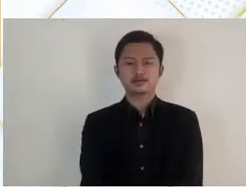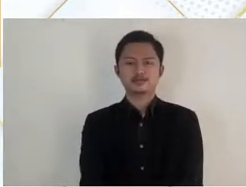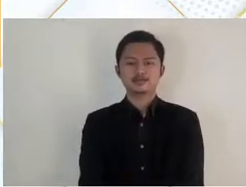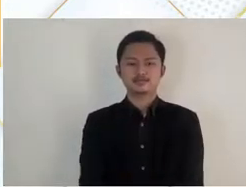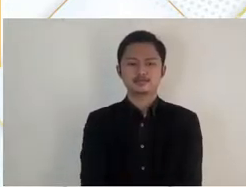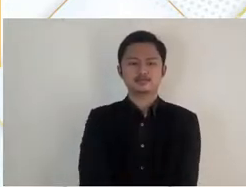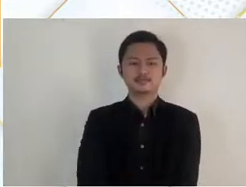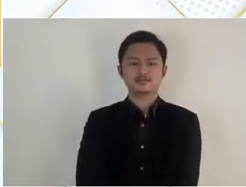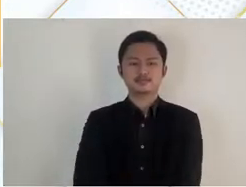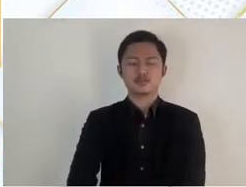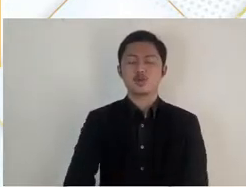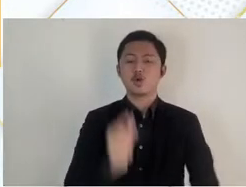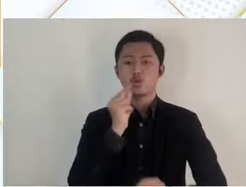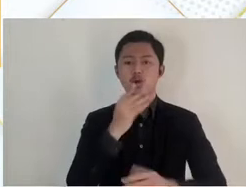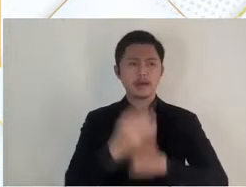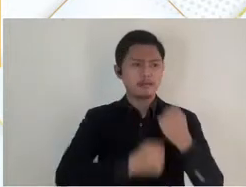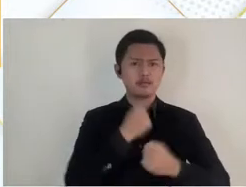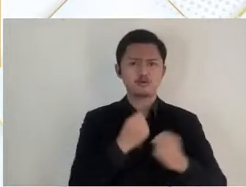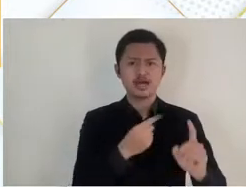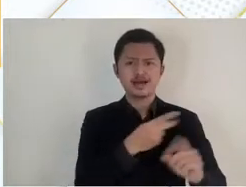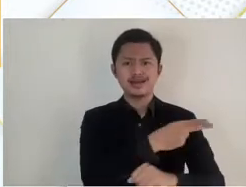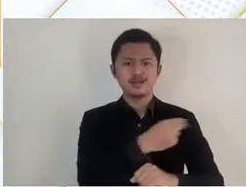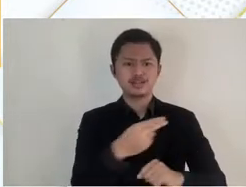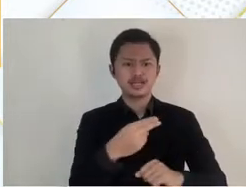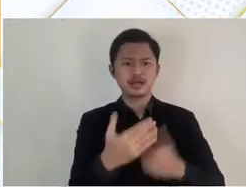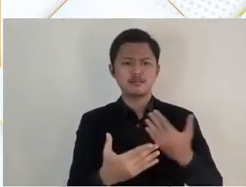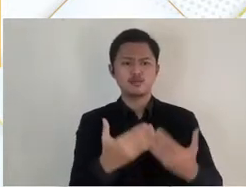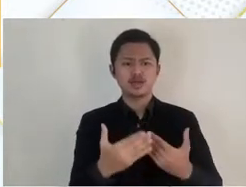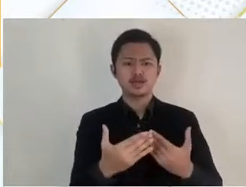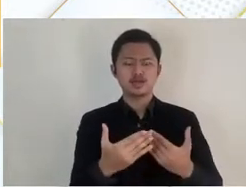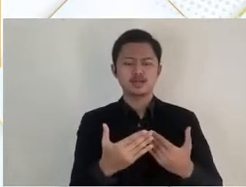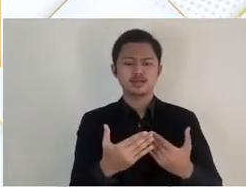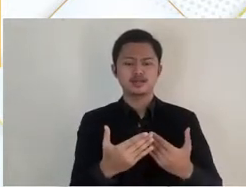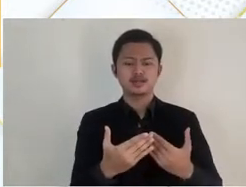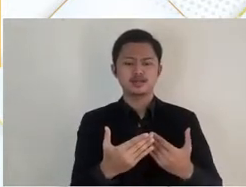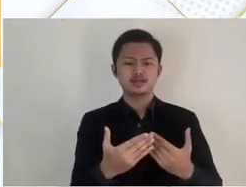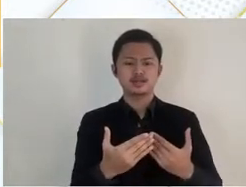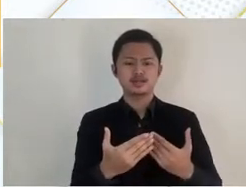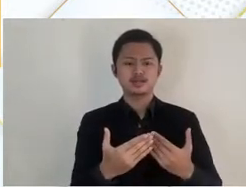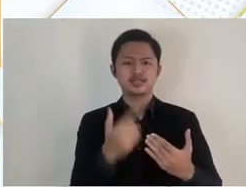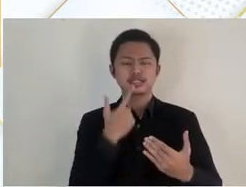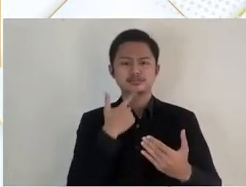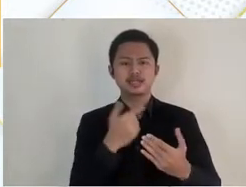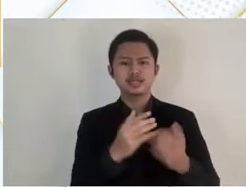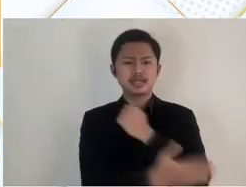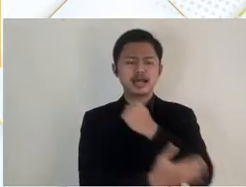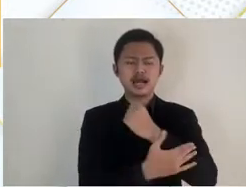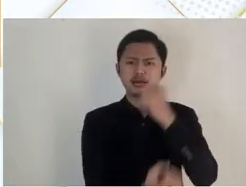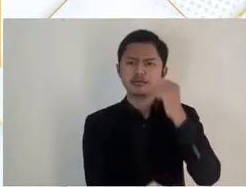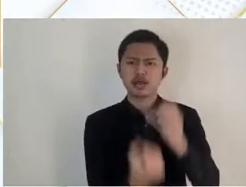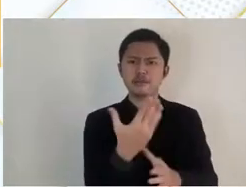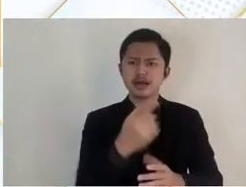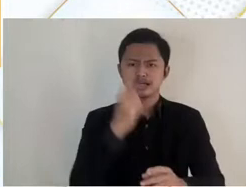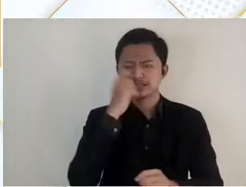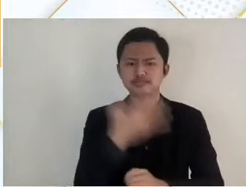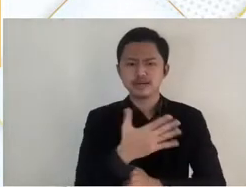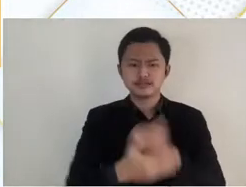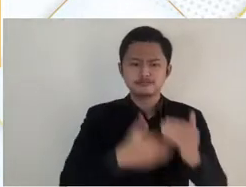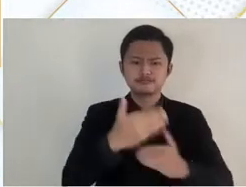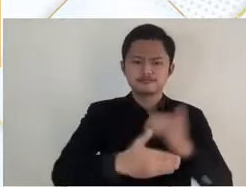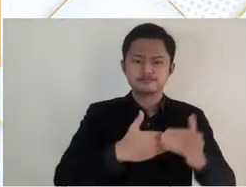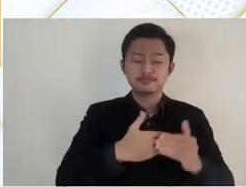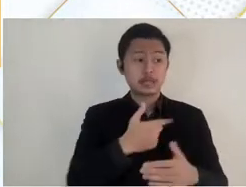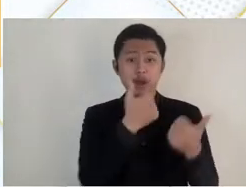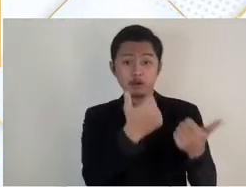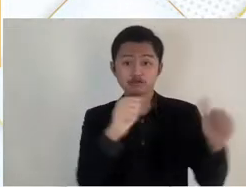the pursuit of Indonesia becoming a more maritime aware and a more maritime strengthened country. So again, I'm not saying it's good or bad. It's just a